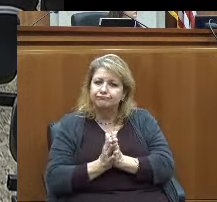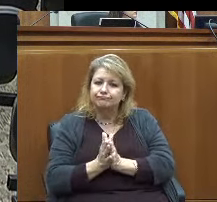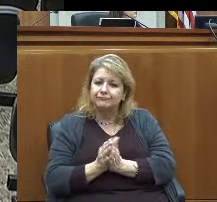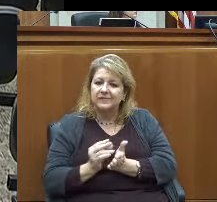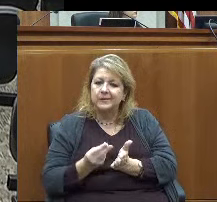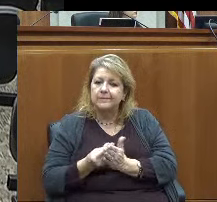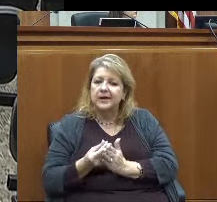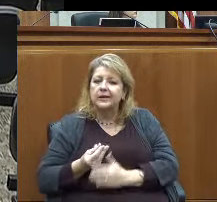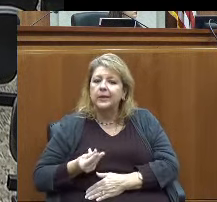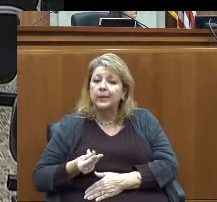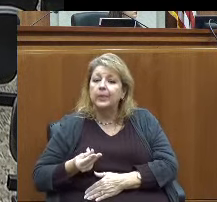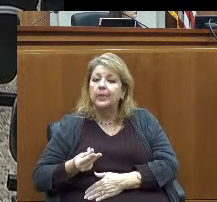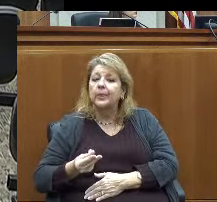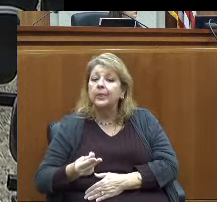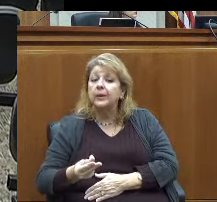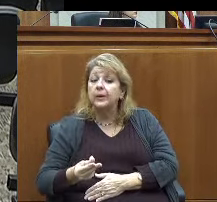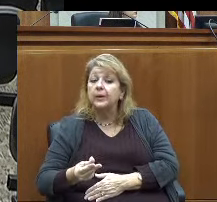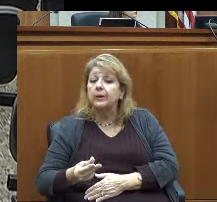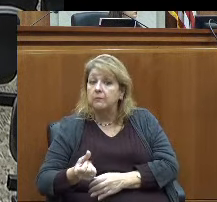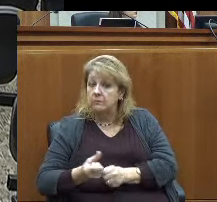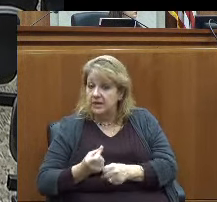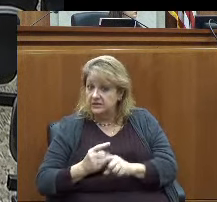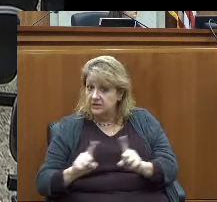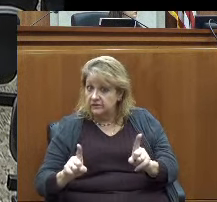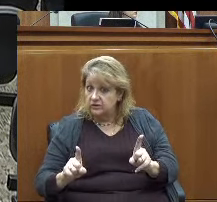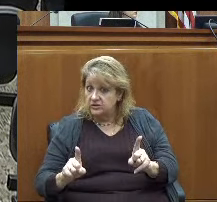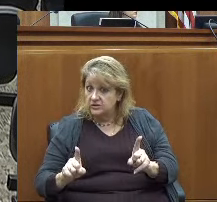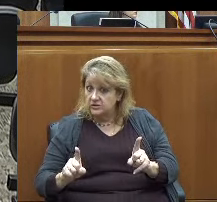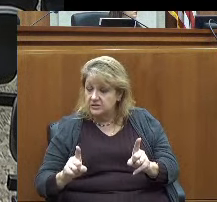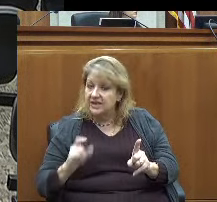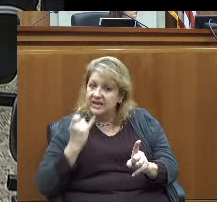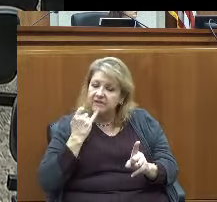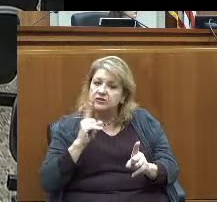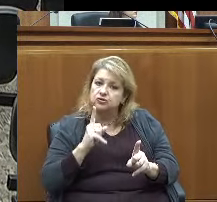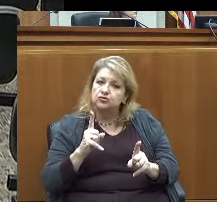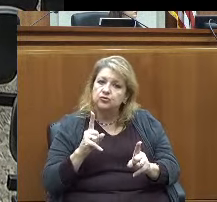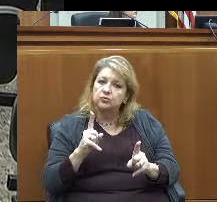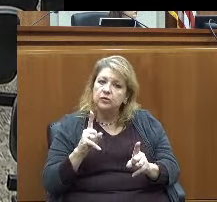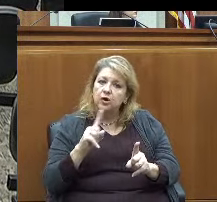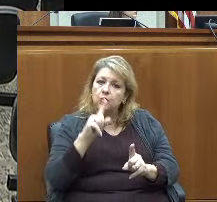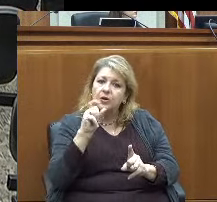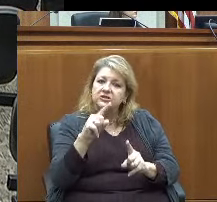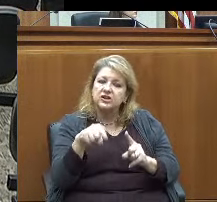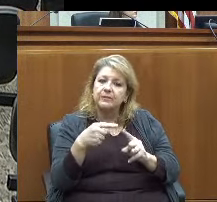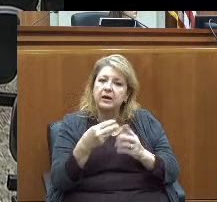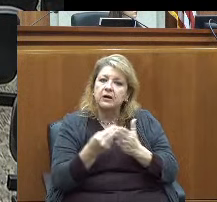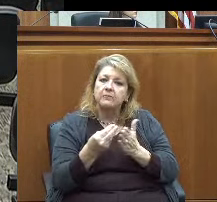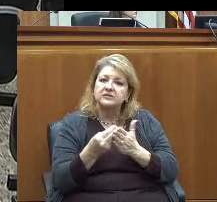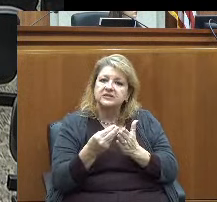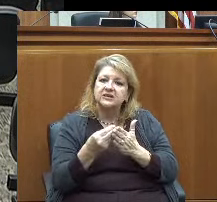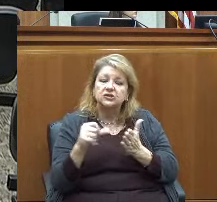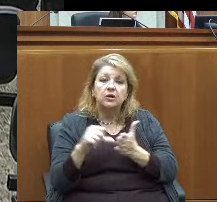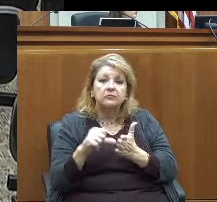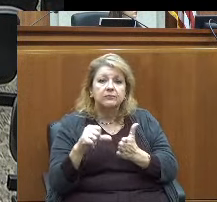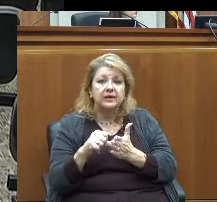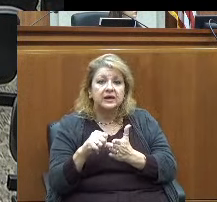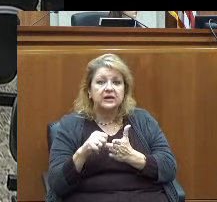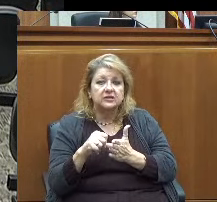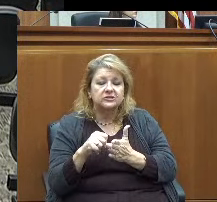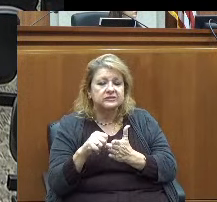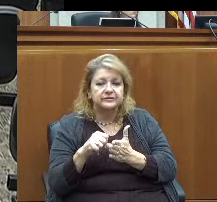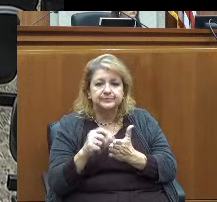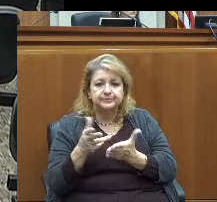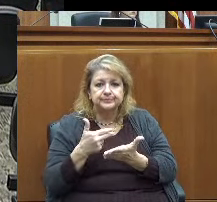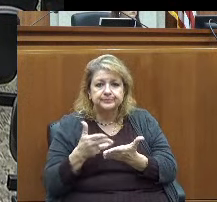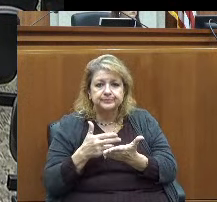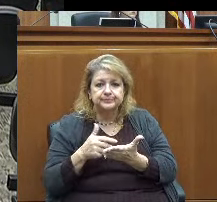really makes a difference. If it truly is, you know, a compensation question on page